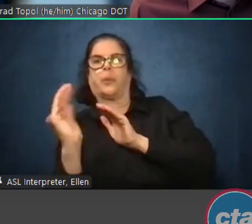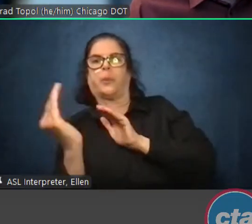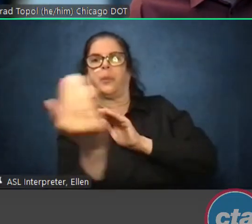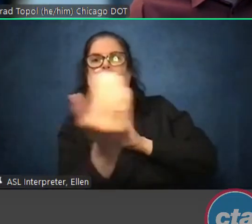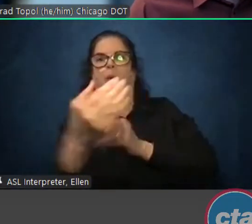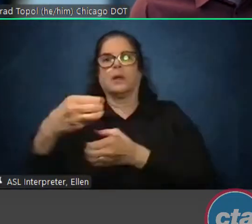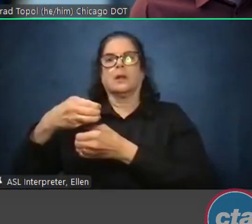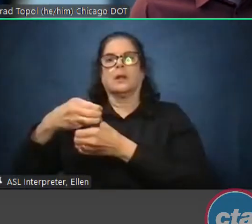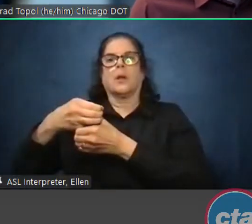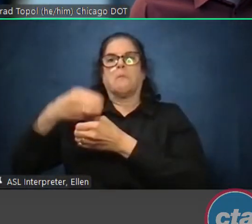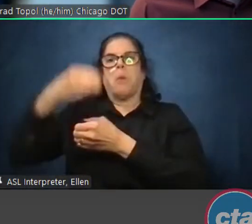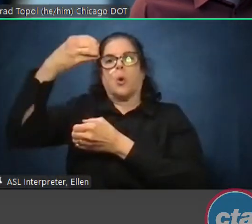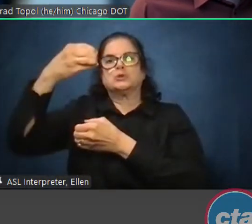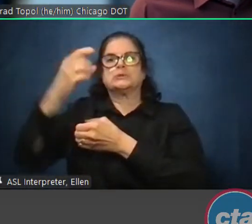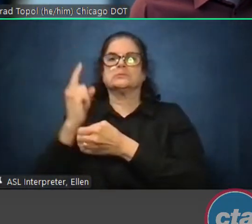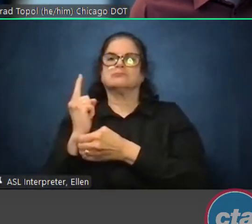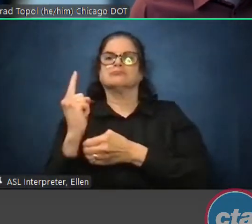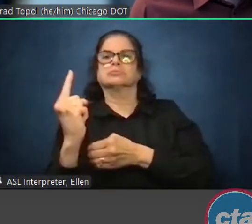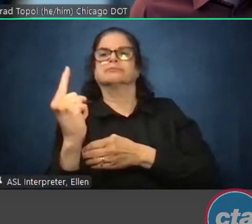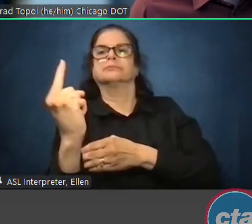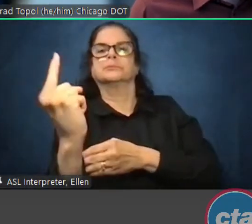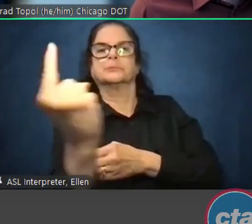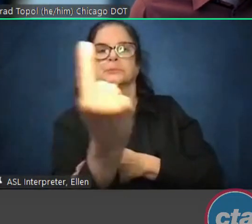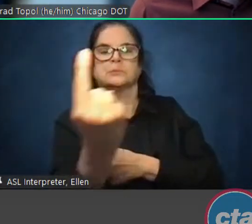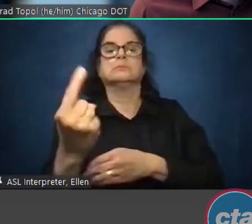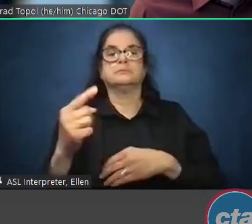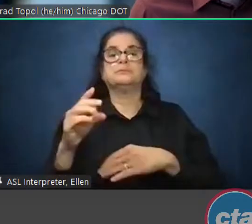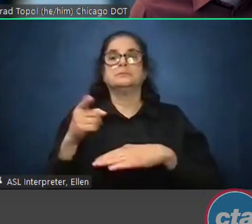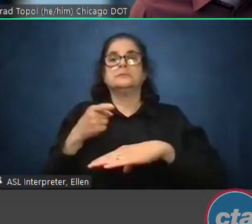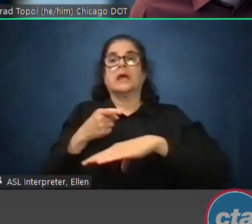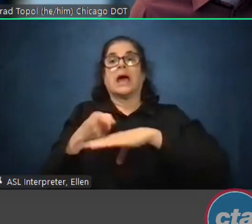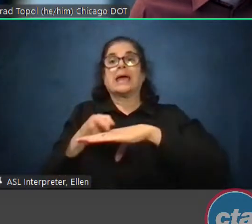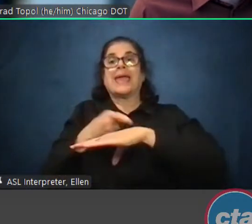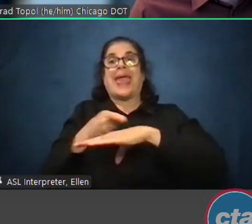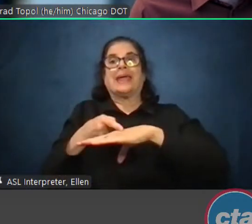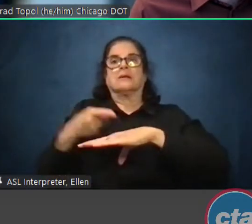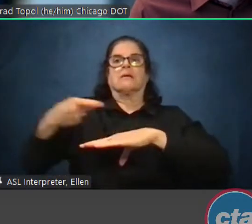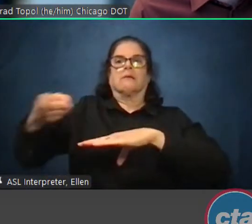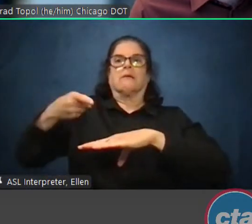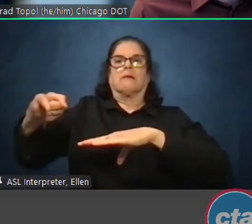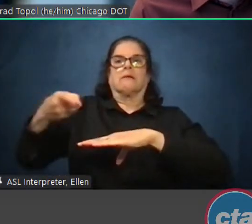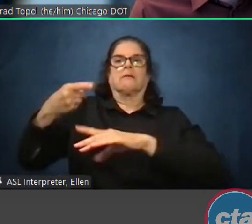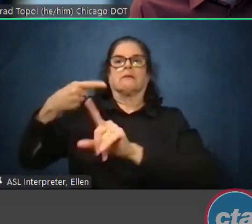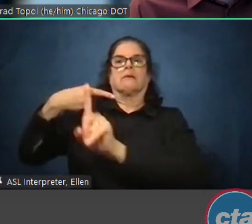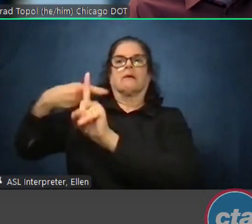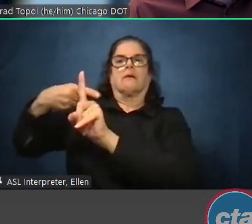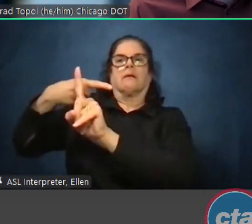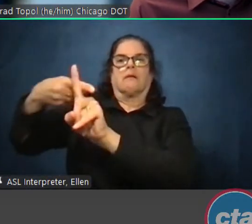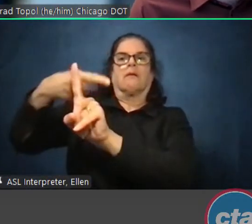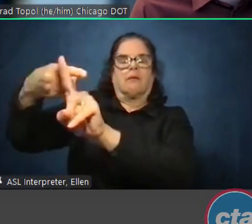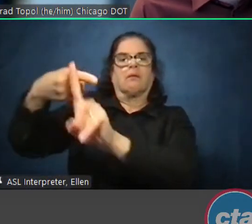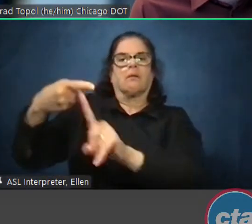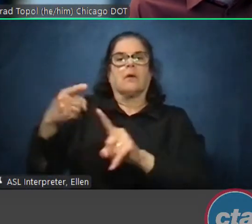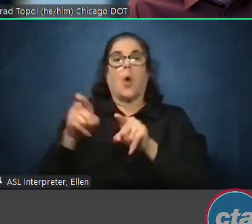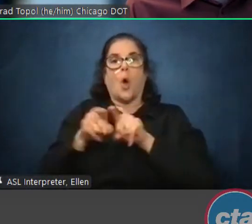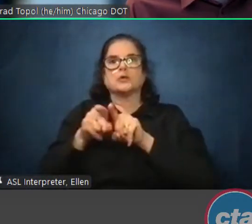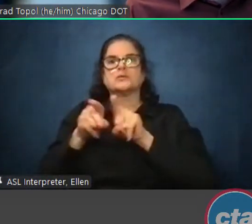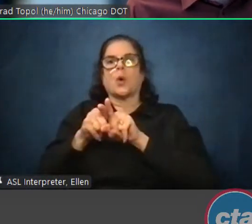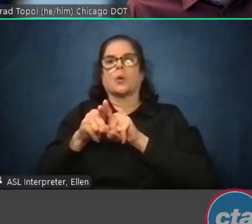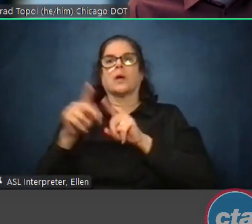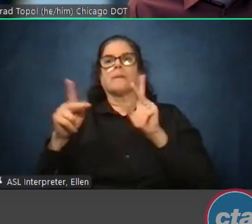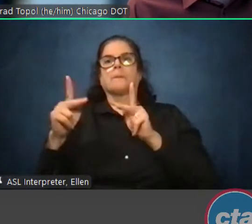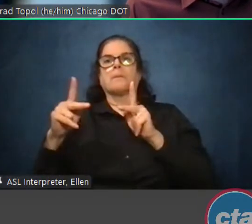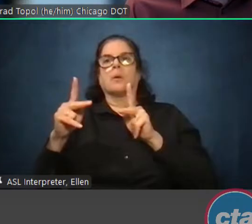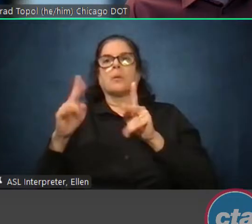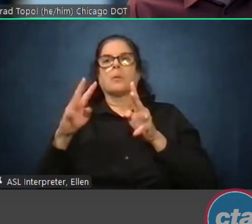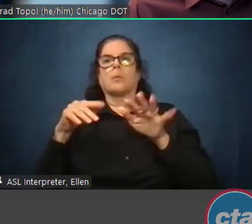posts on it. That is something that would be detectable by a cane, but it also really keeps pedestrians out of that space, and that it